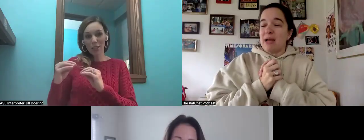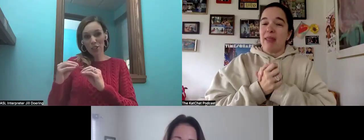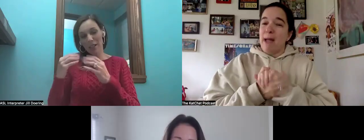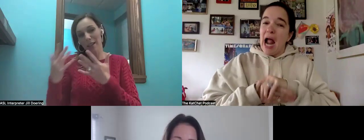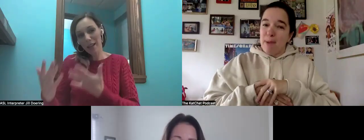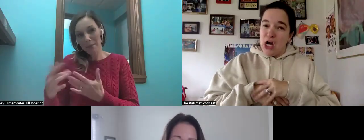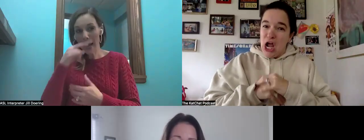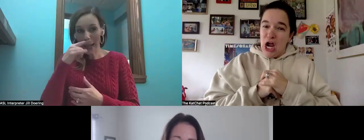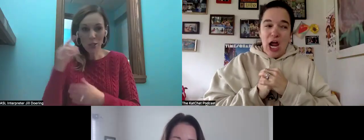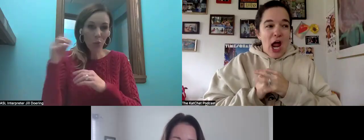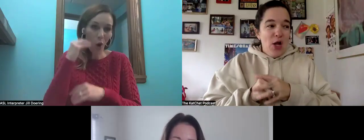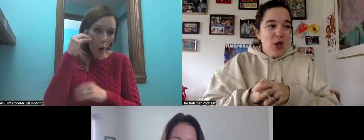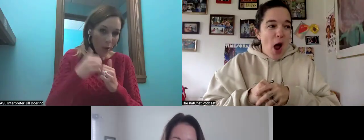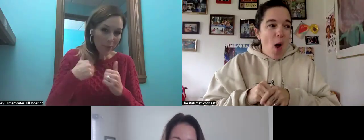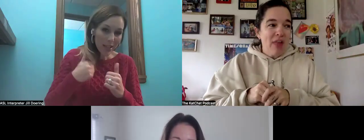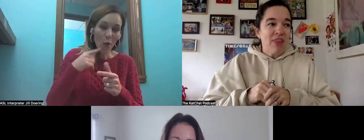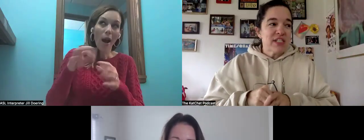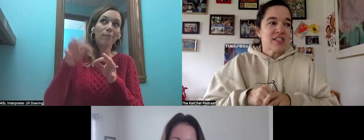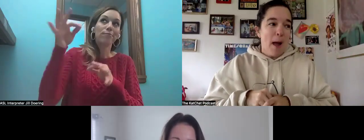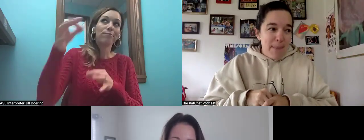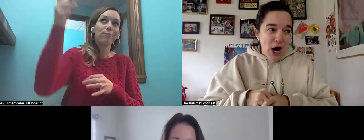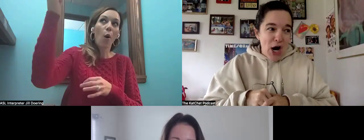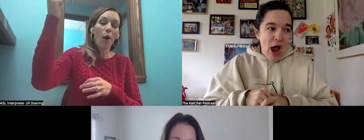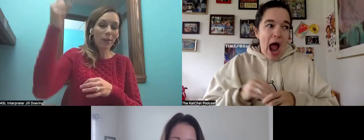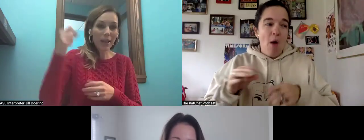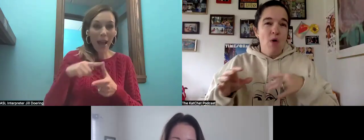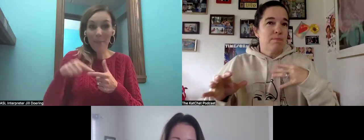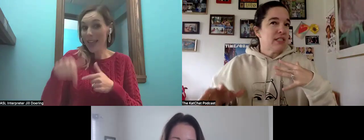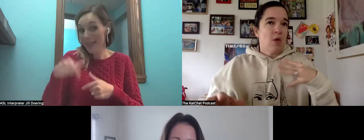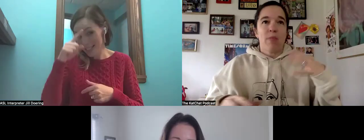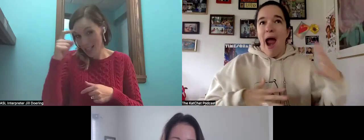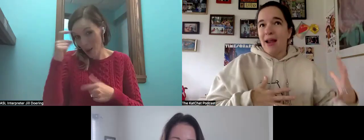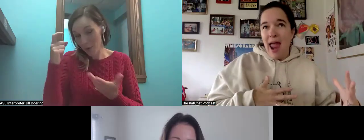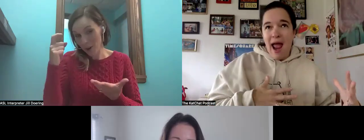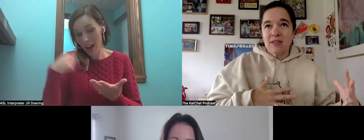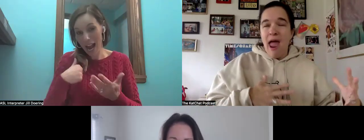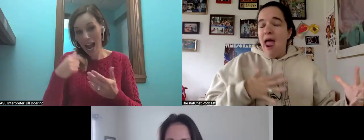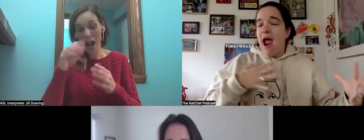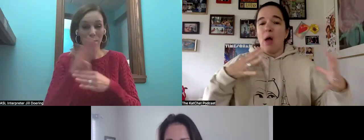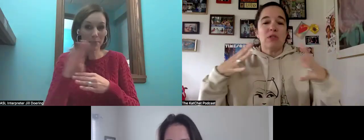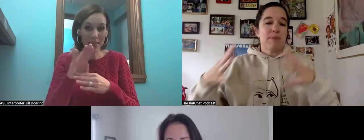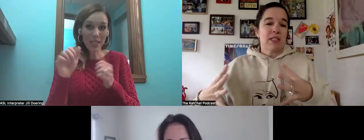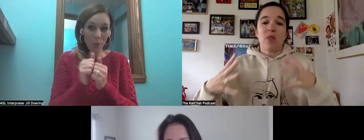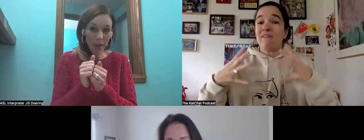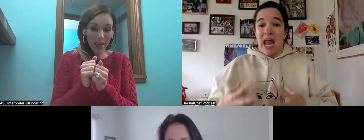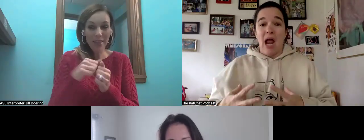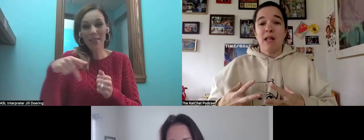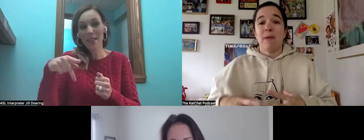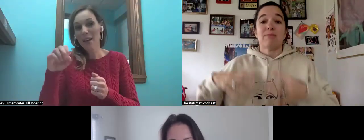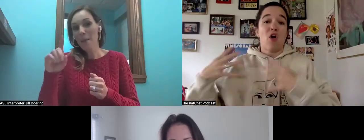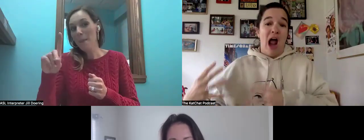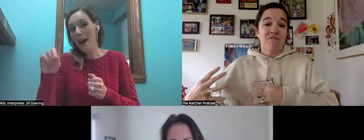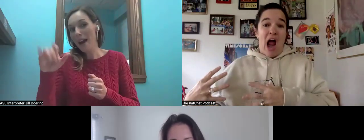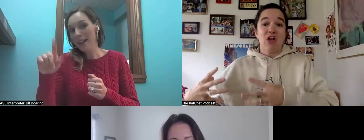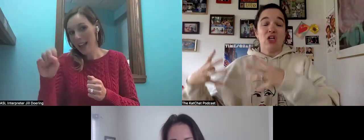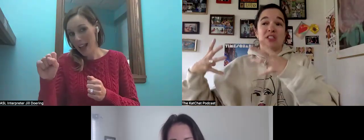That could be on the back burner, And then this summer, I was busy with podcasts, and I was busy with my family